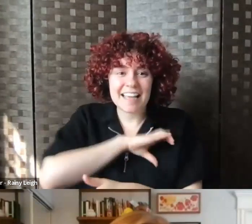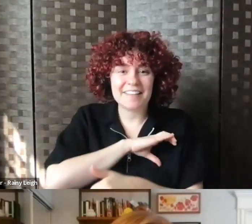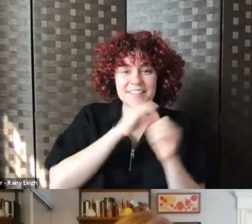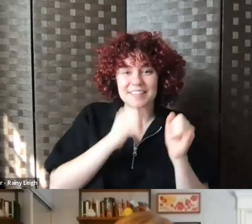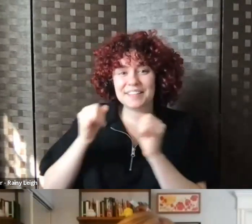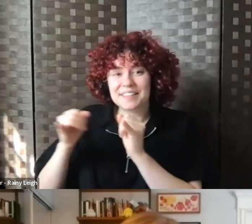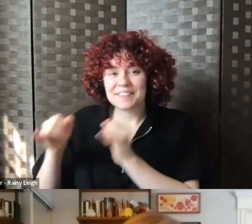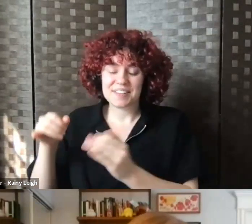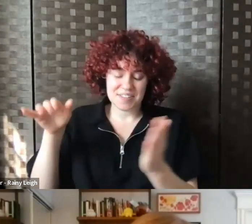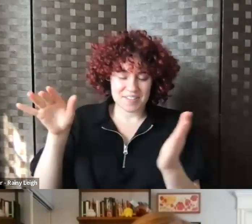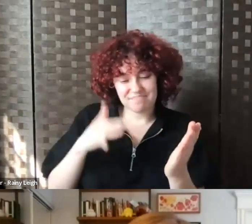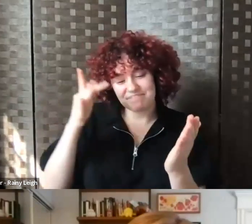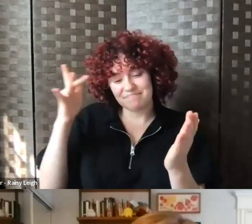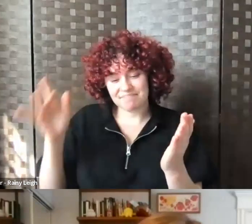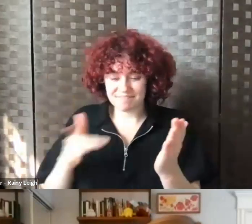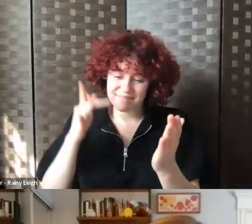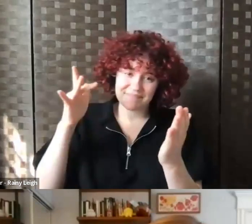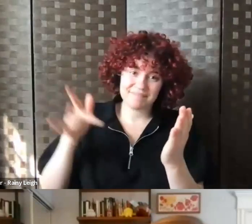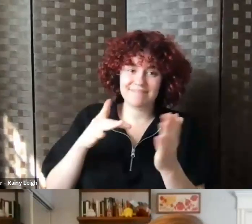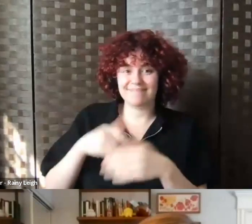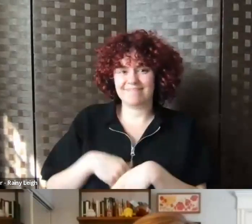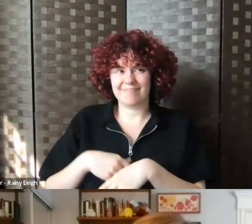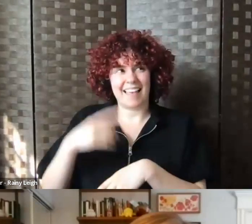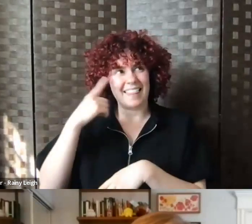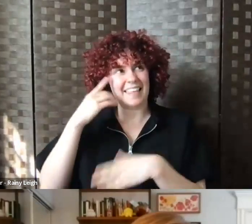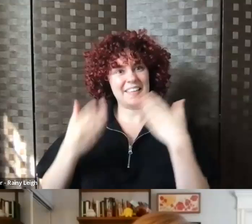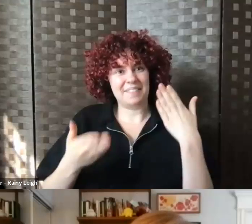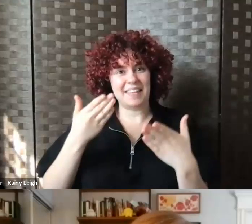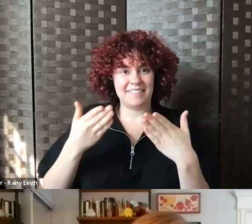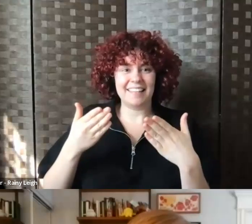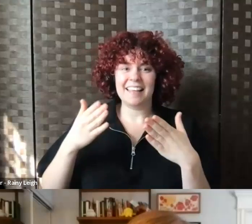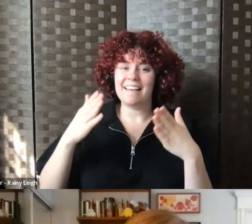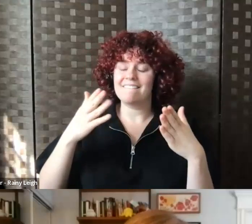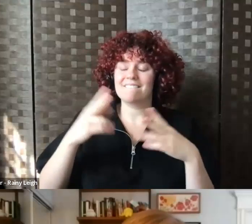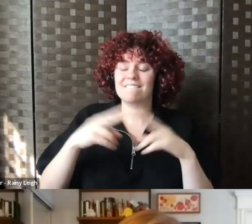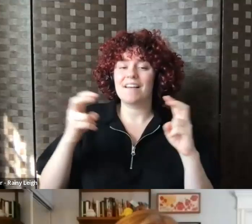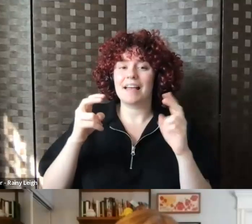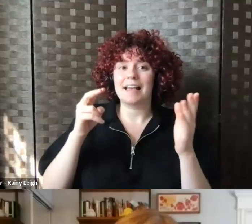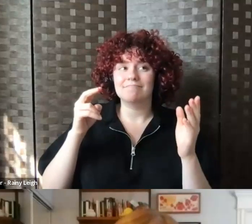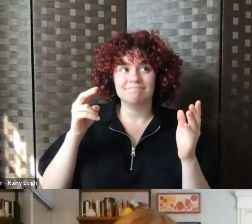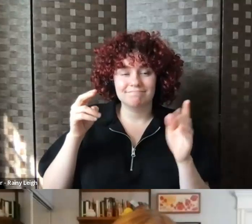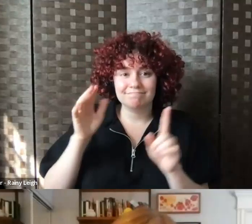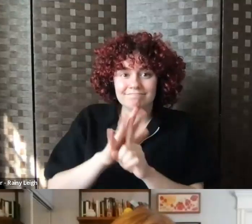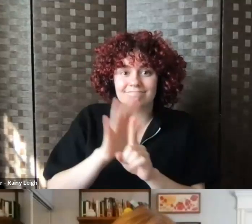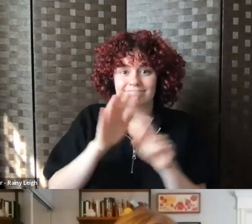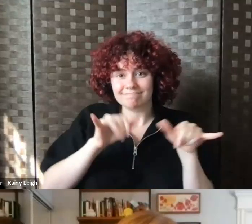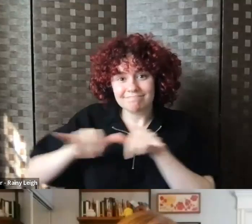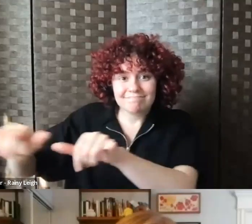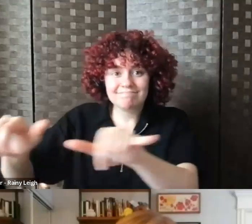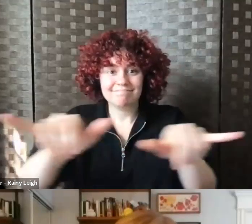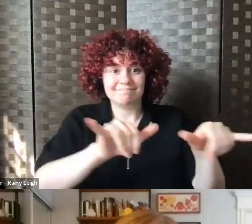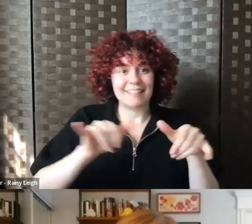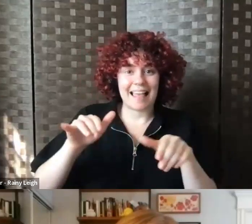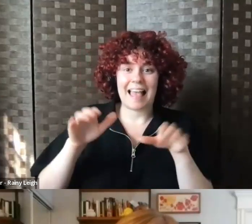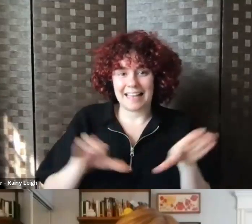so I mean, it's, is it a universal activity? Probably not, but I think it's probably really, really common even for kids now. It's